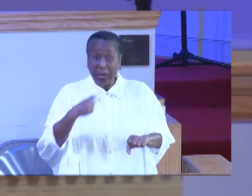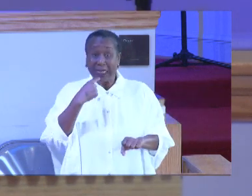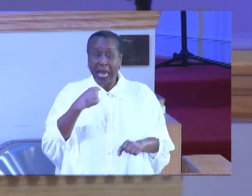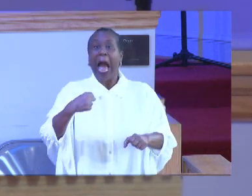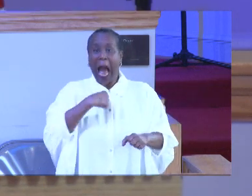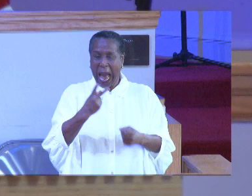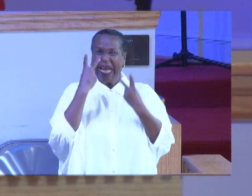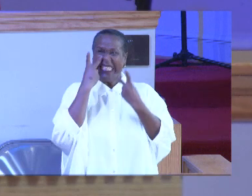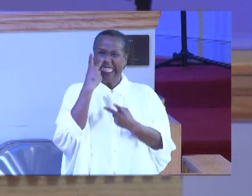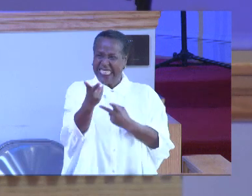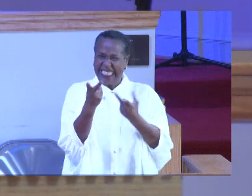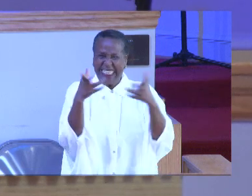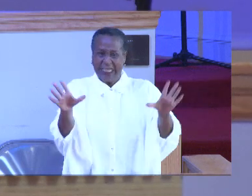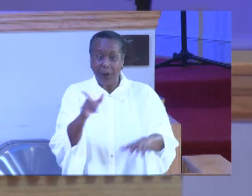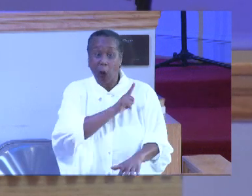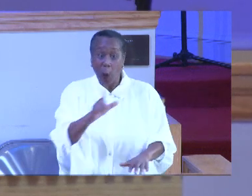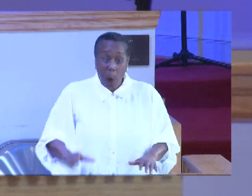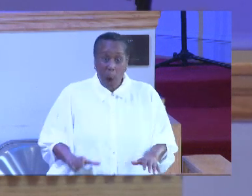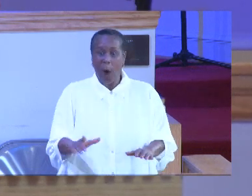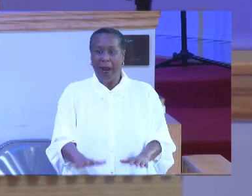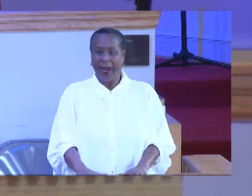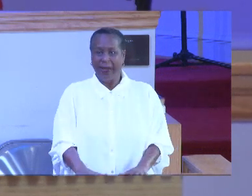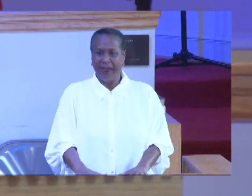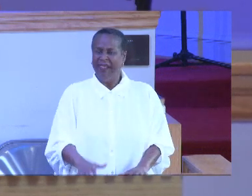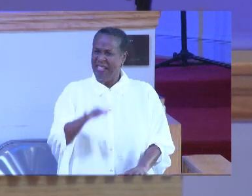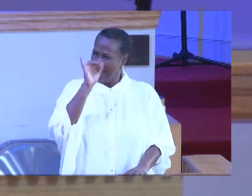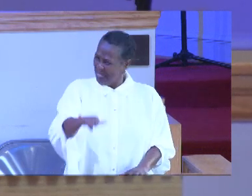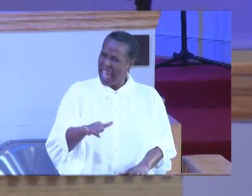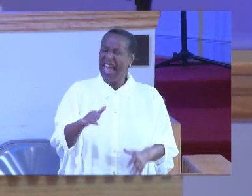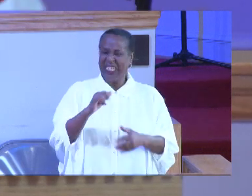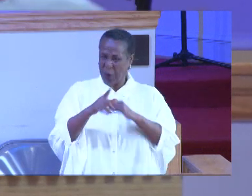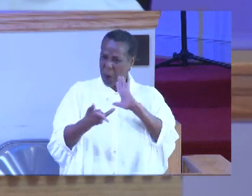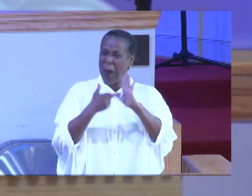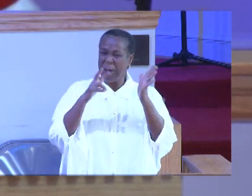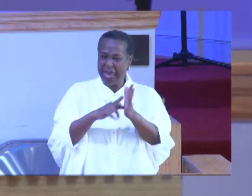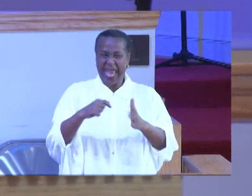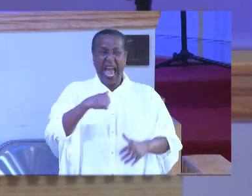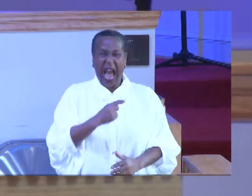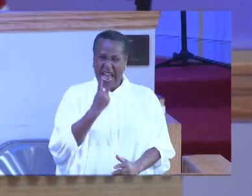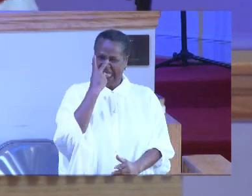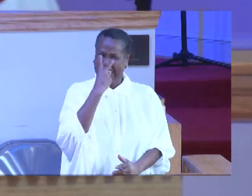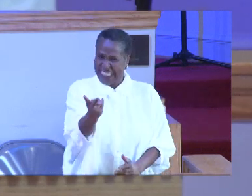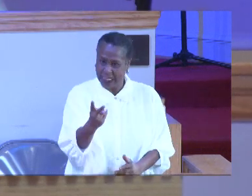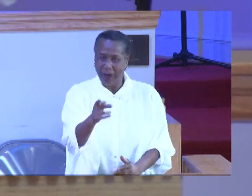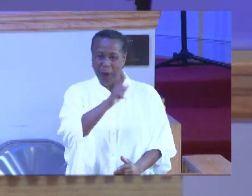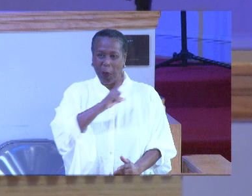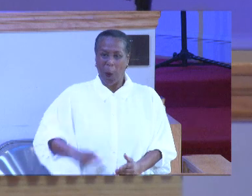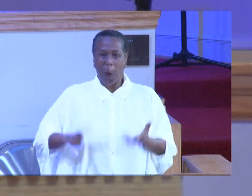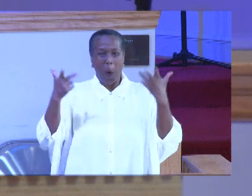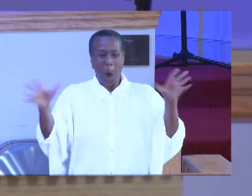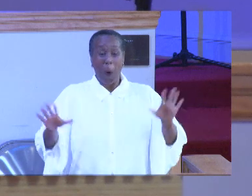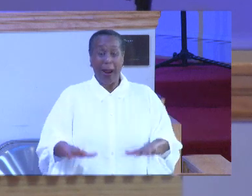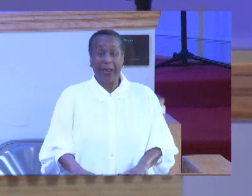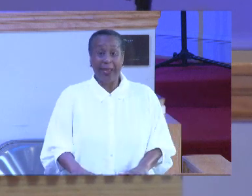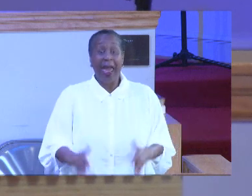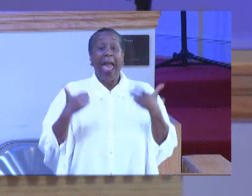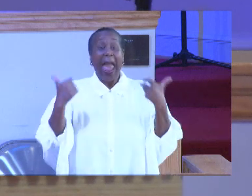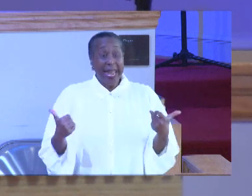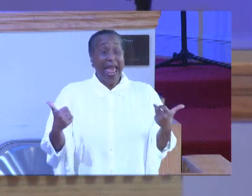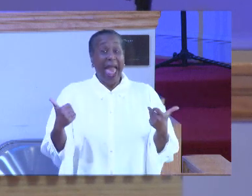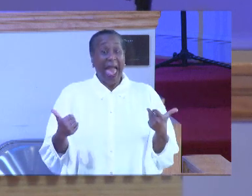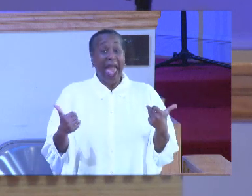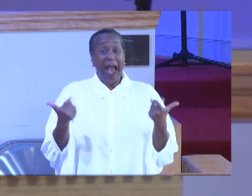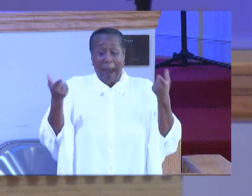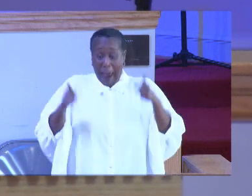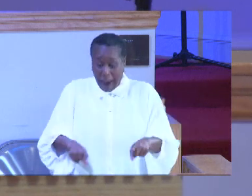seen the Lord? Because that's what faith is all about. I've seen the Lord. And now joy has